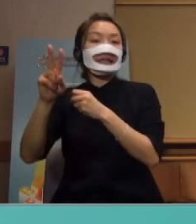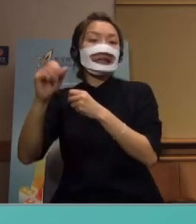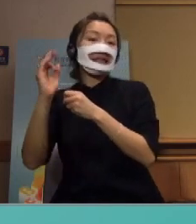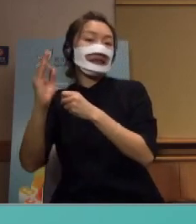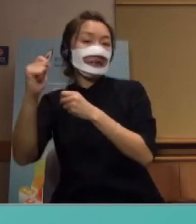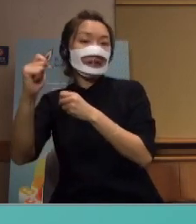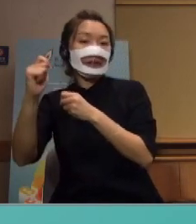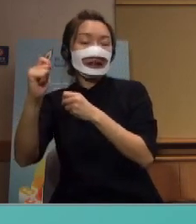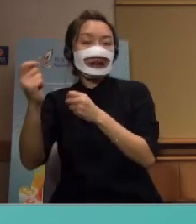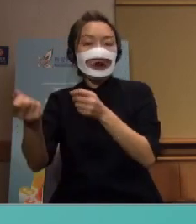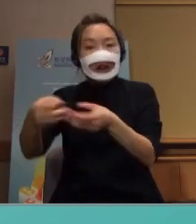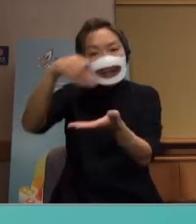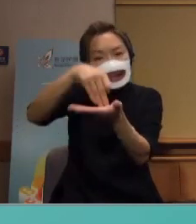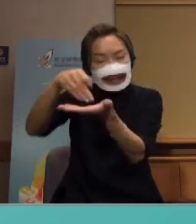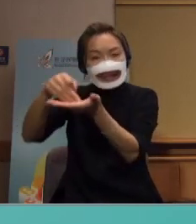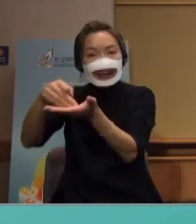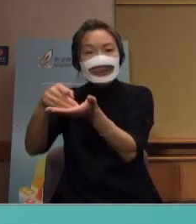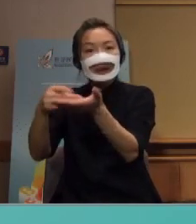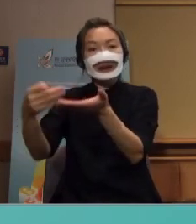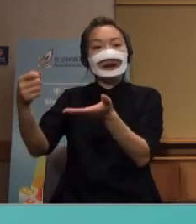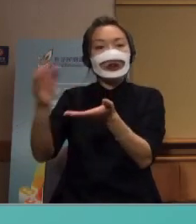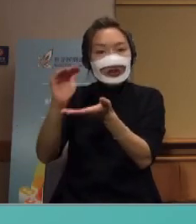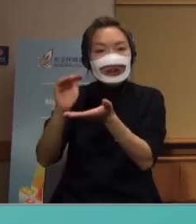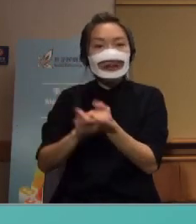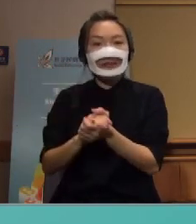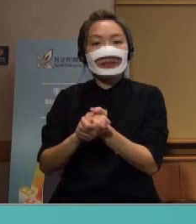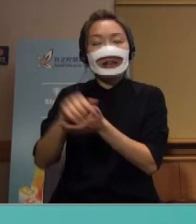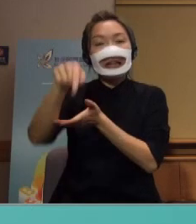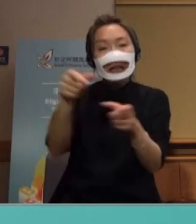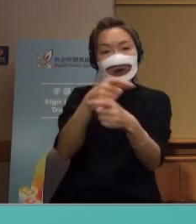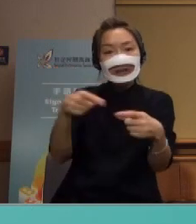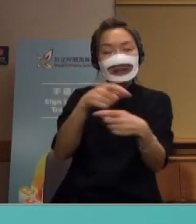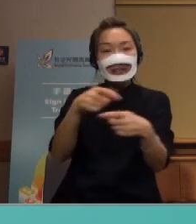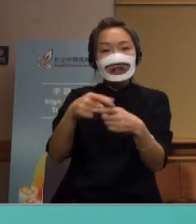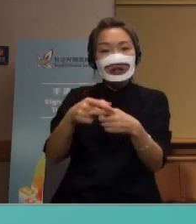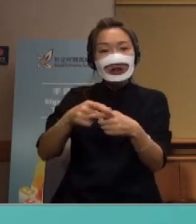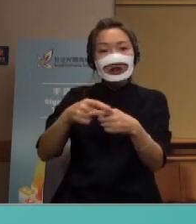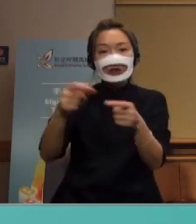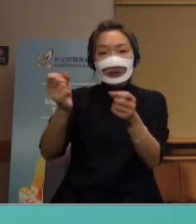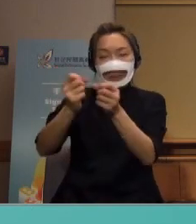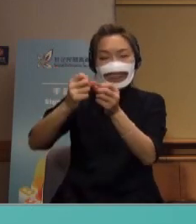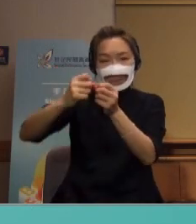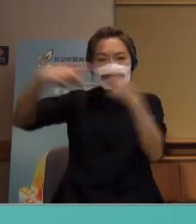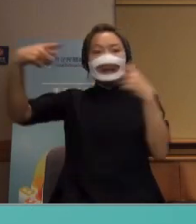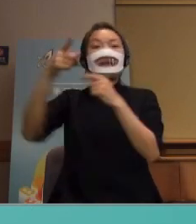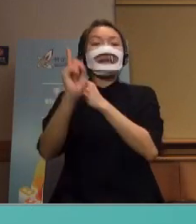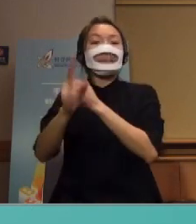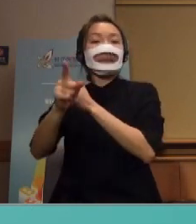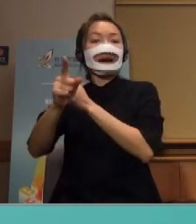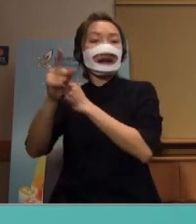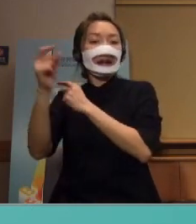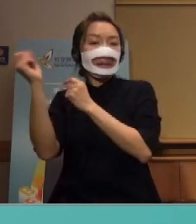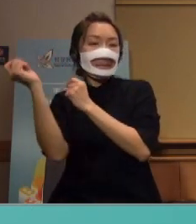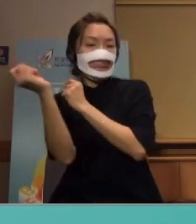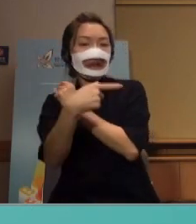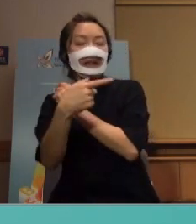hope to grow this market 100 times. So from right now where it is in the single-digit billions, we hope to grow it to 100 bill.